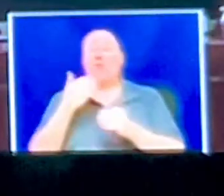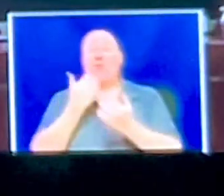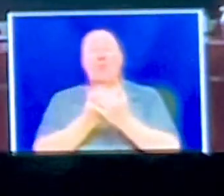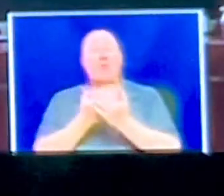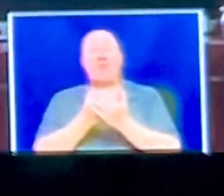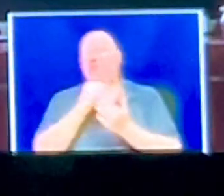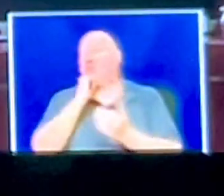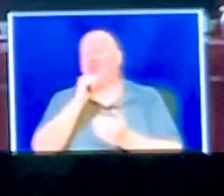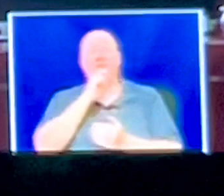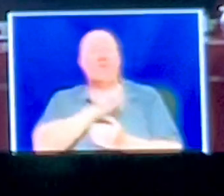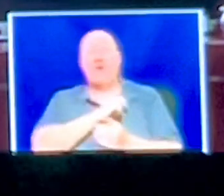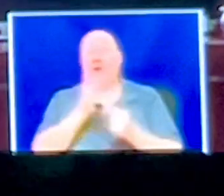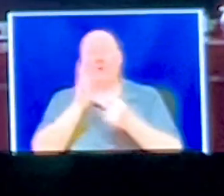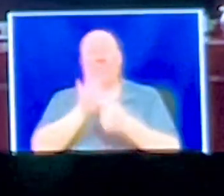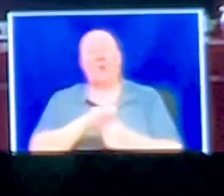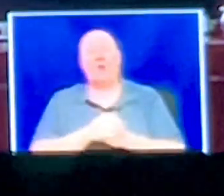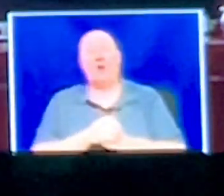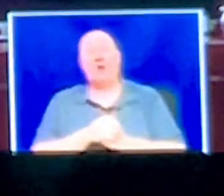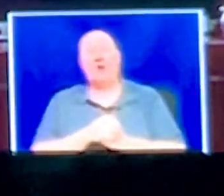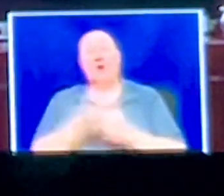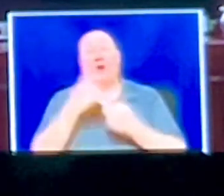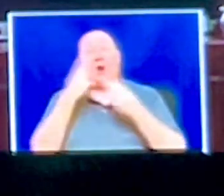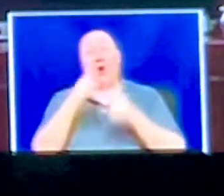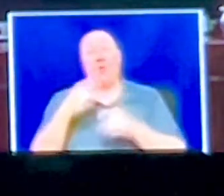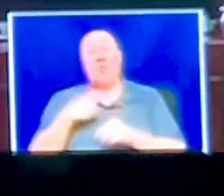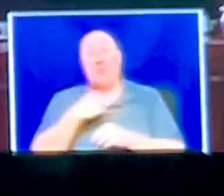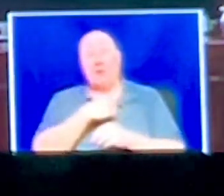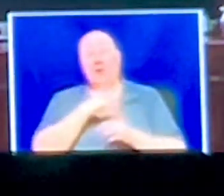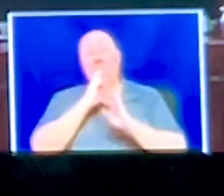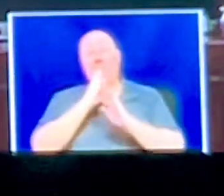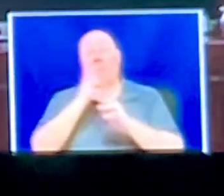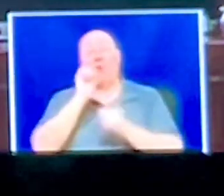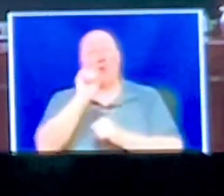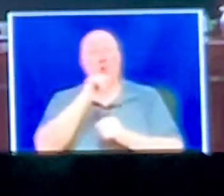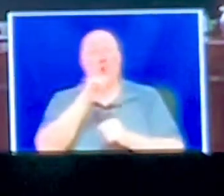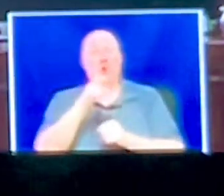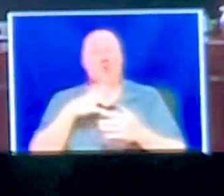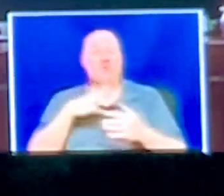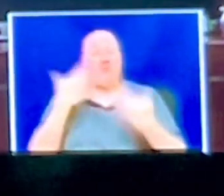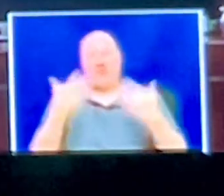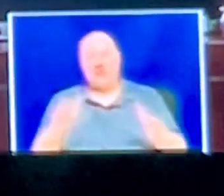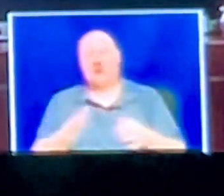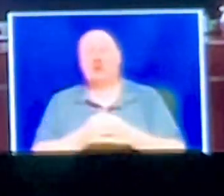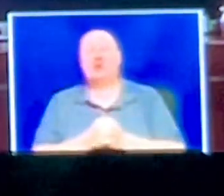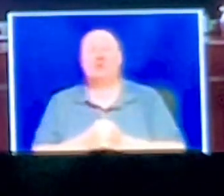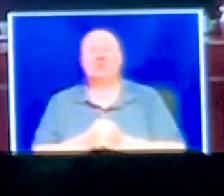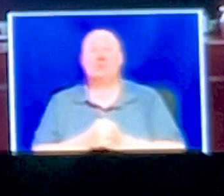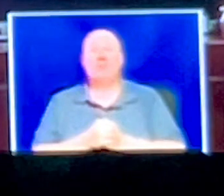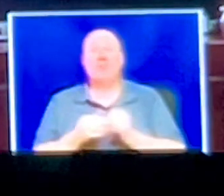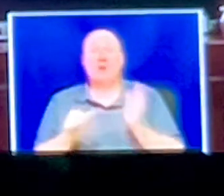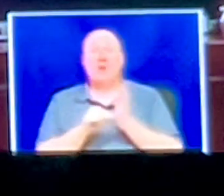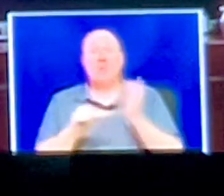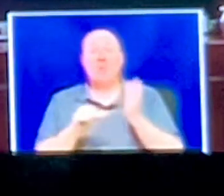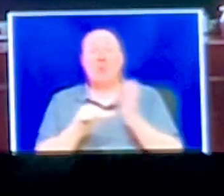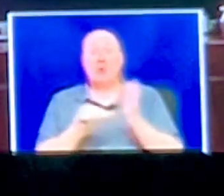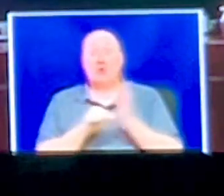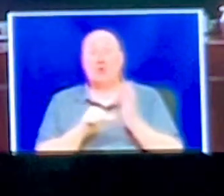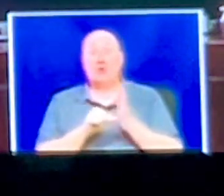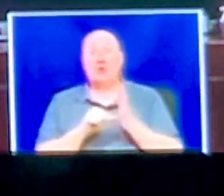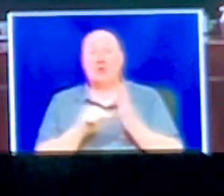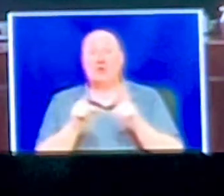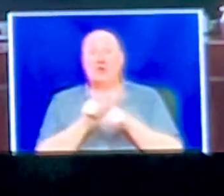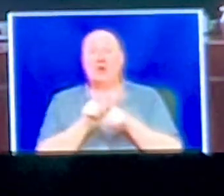be factual. So, Honourable Member, I've responded to your question. And it's important, as I